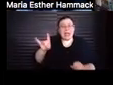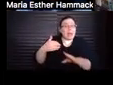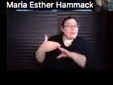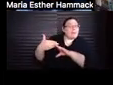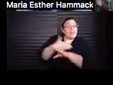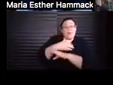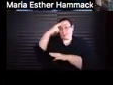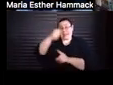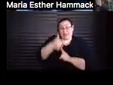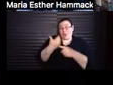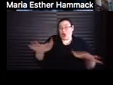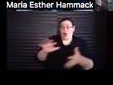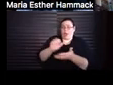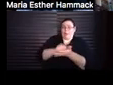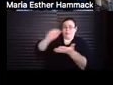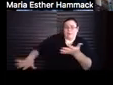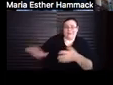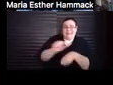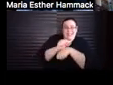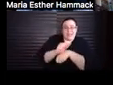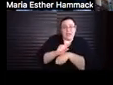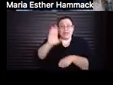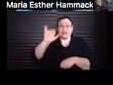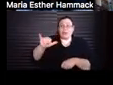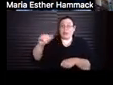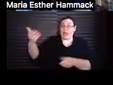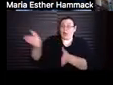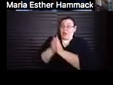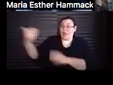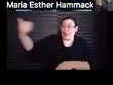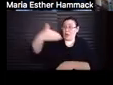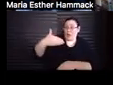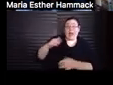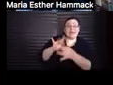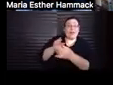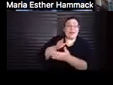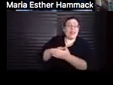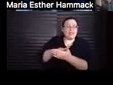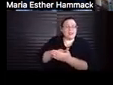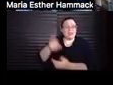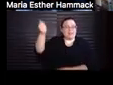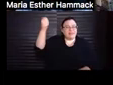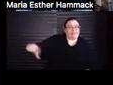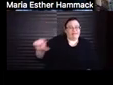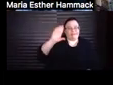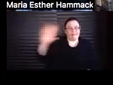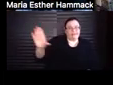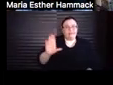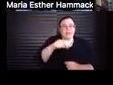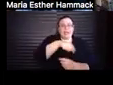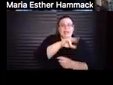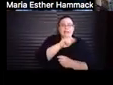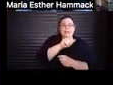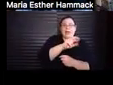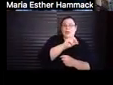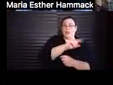slavery. Clay's request was not only refuted, but rejected, actively rejected. Quintana Roo's and Tornel's response was